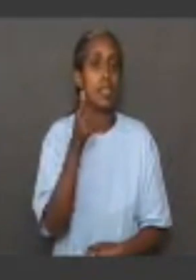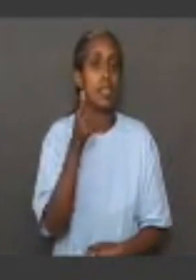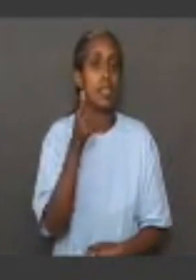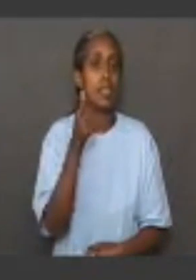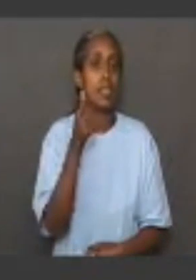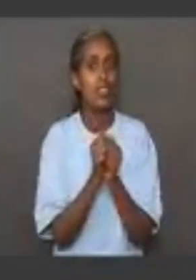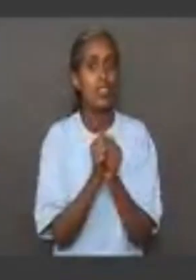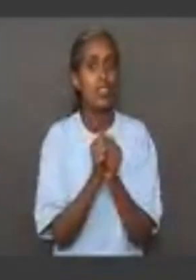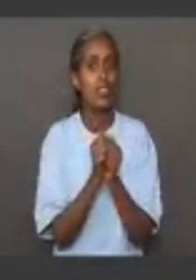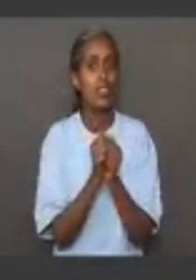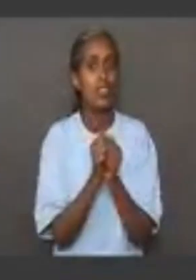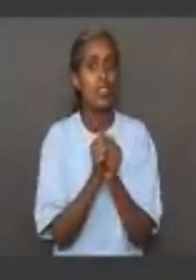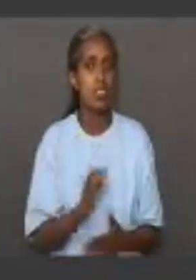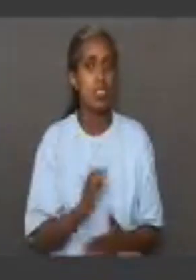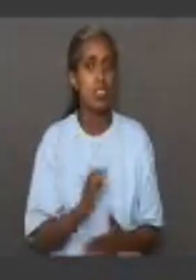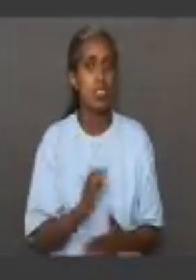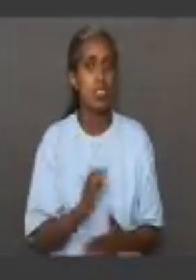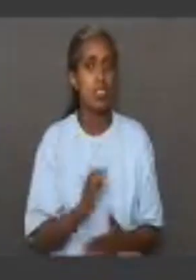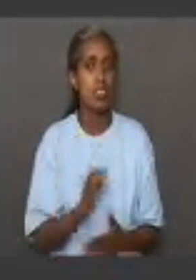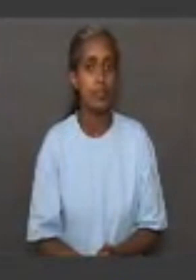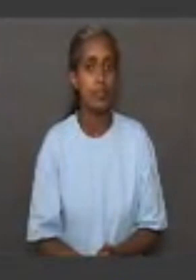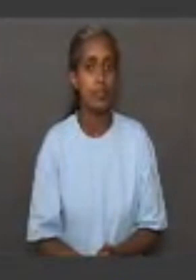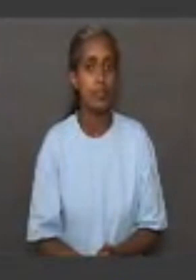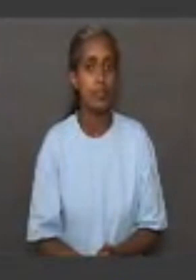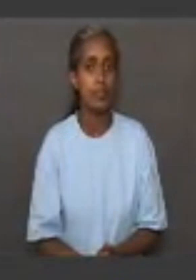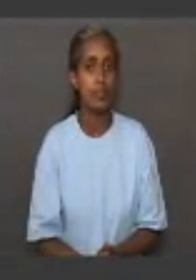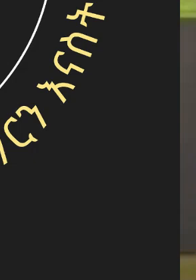A intersection C.